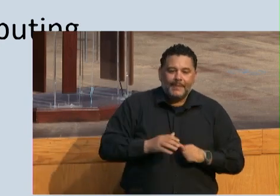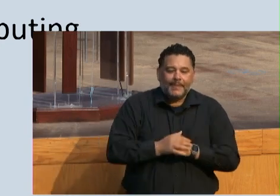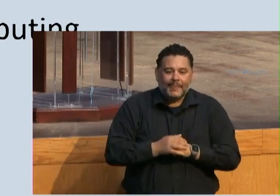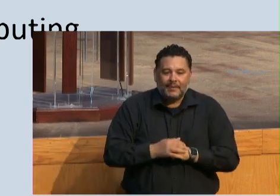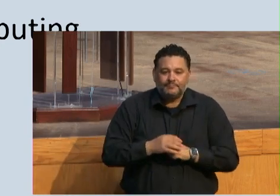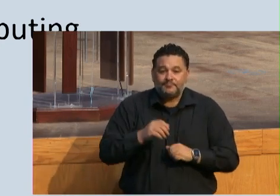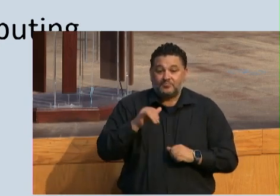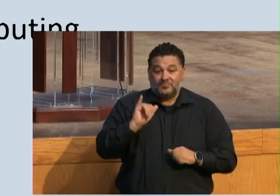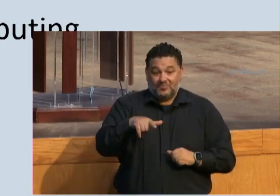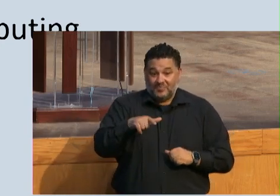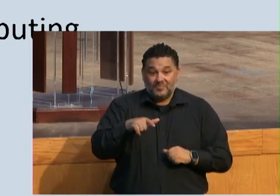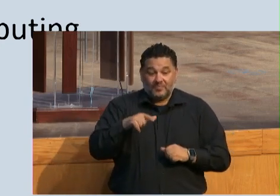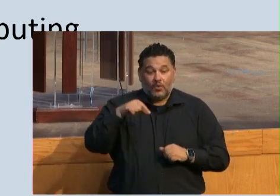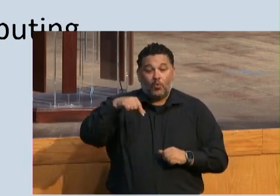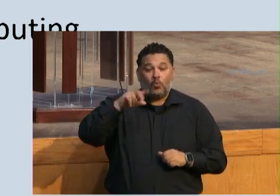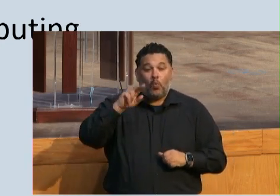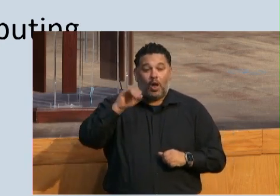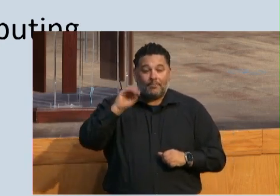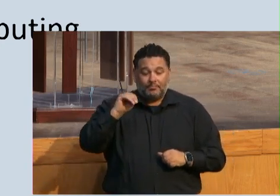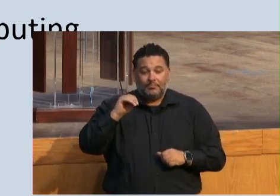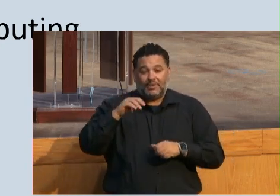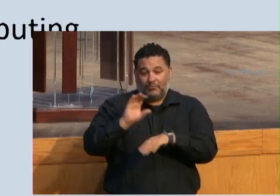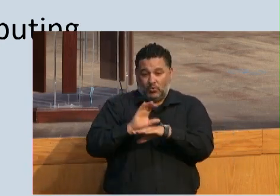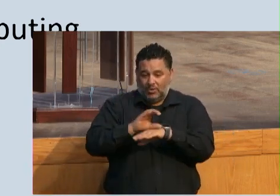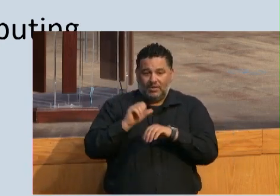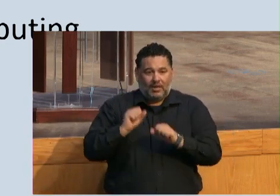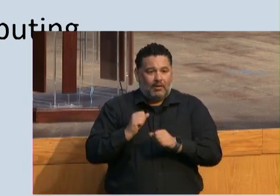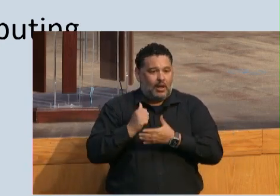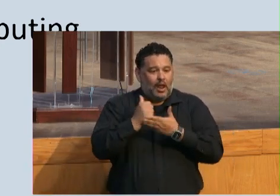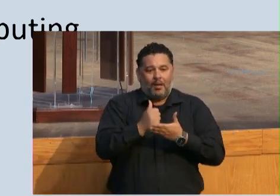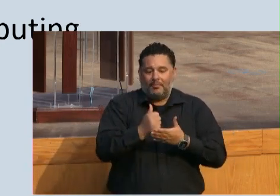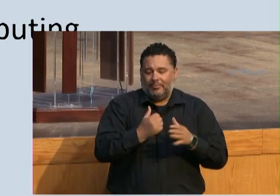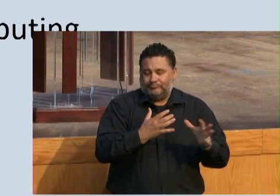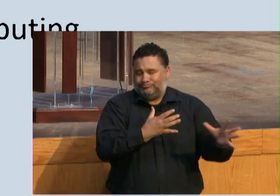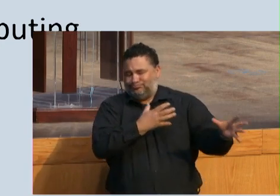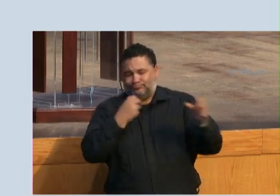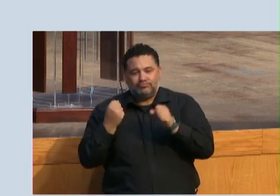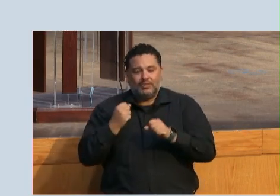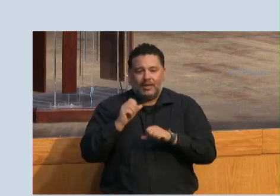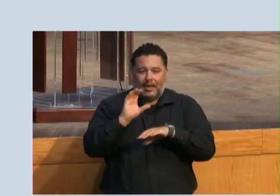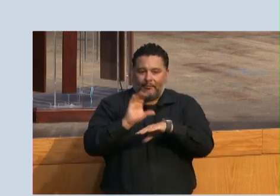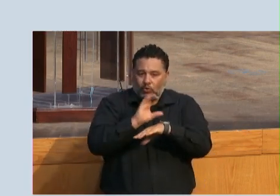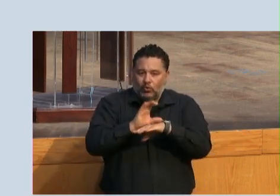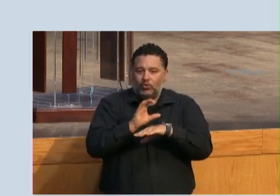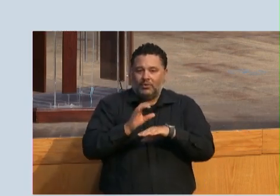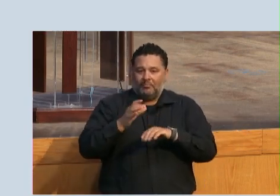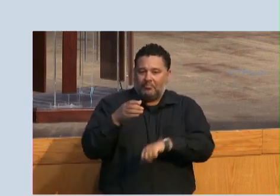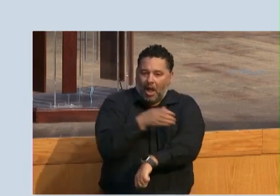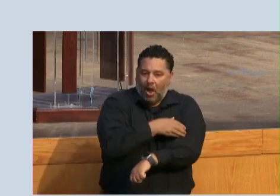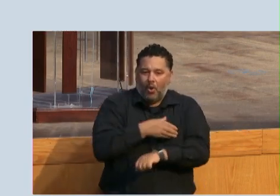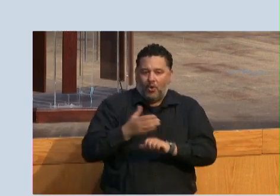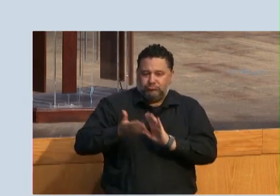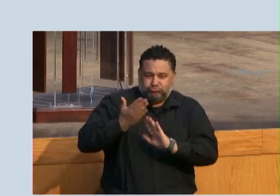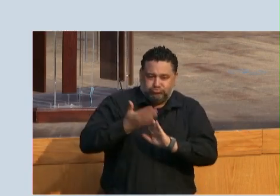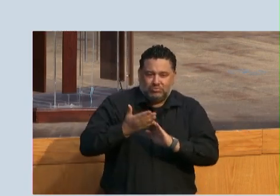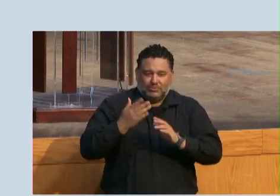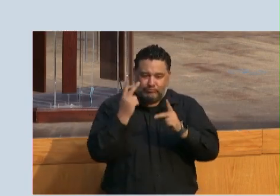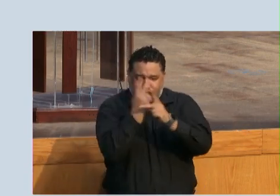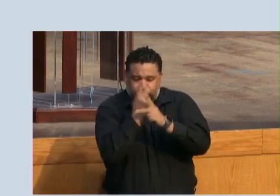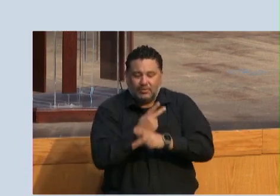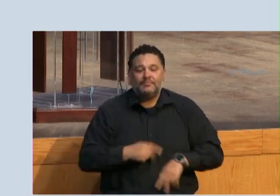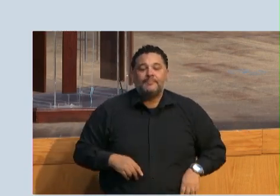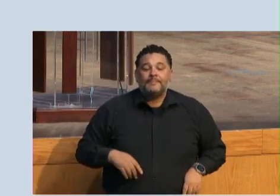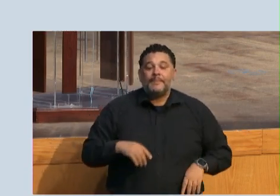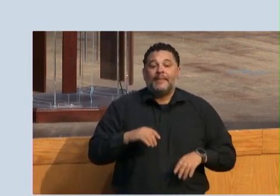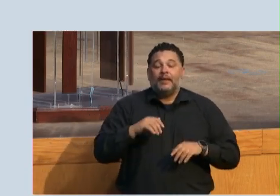lightning fast processing going forward, and AI is helping push that. Now, how we're using machine